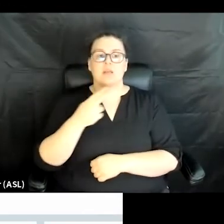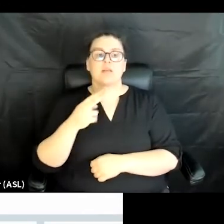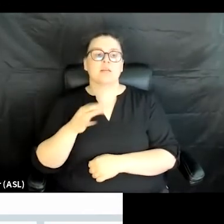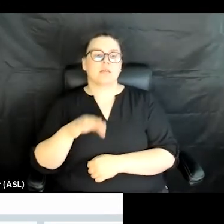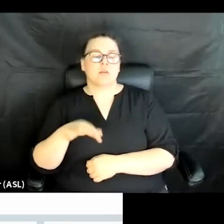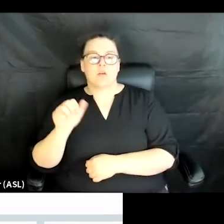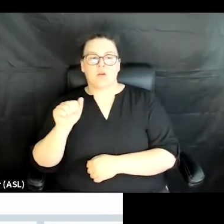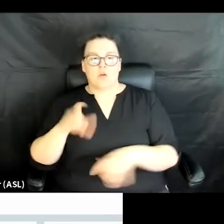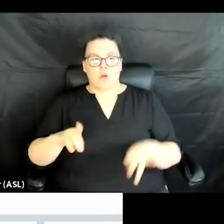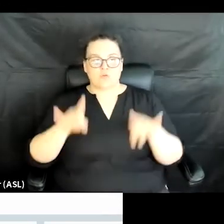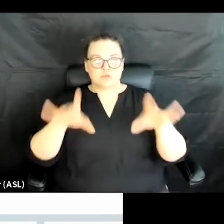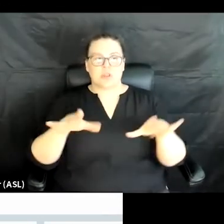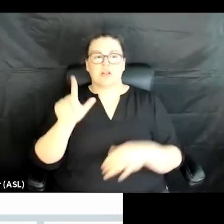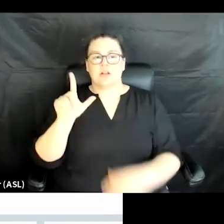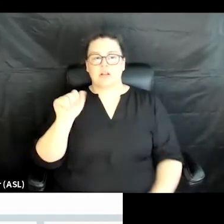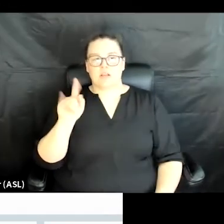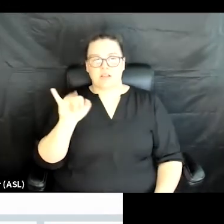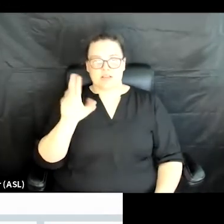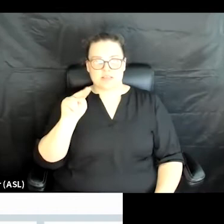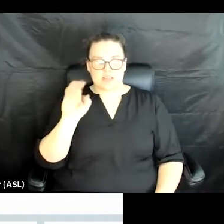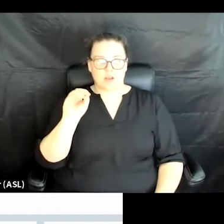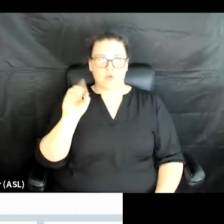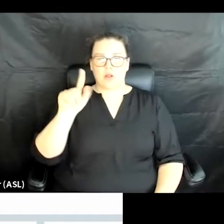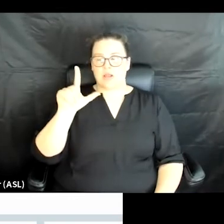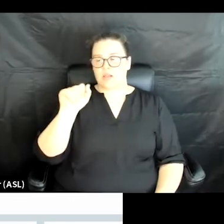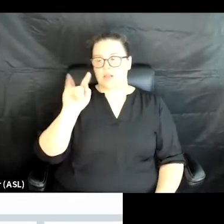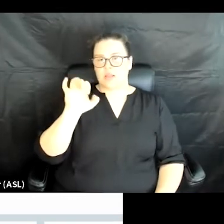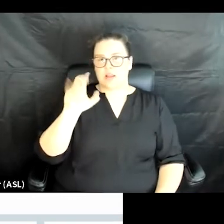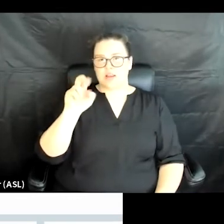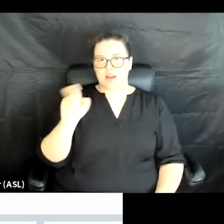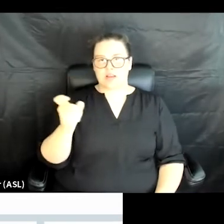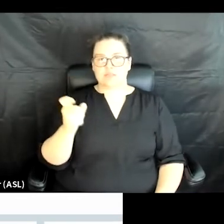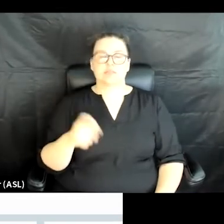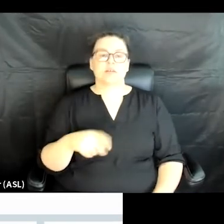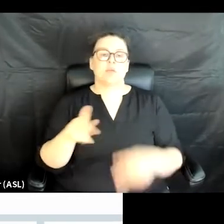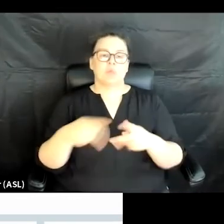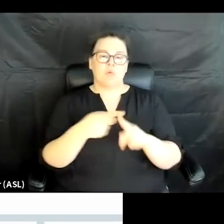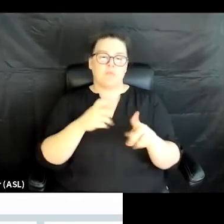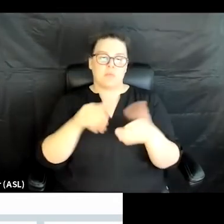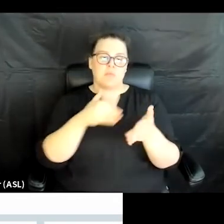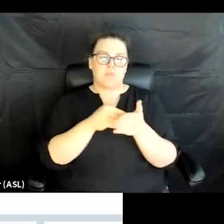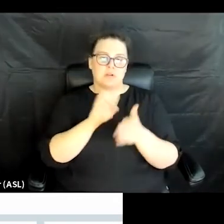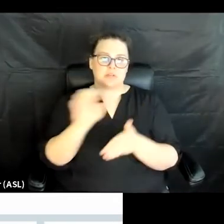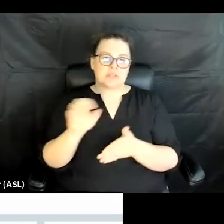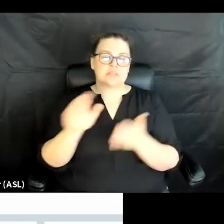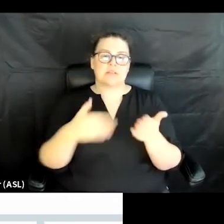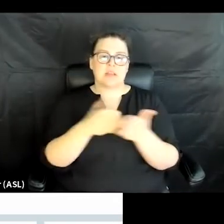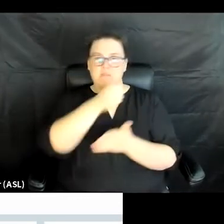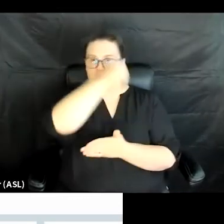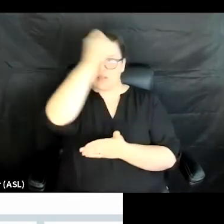Latinos, Latinx, Hispanics, the LGBTQ, people from the Middle East, Native American, Native Alaskans,